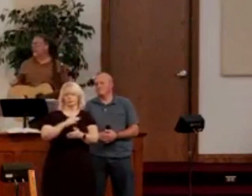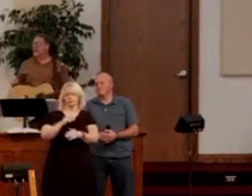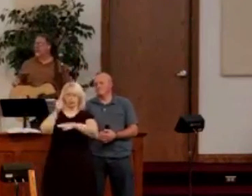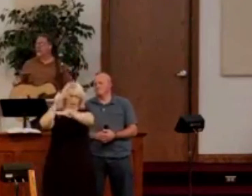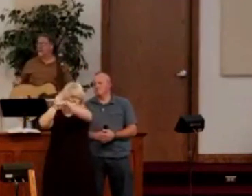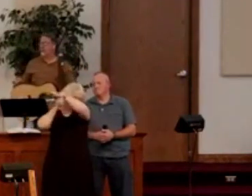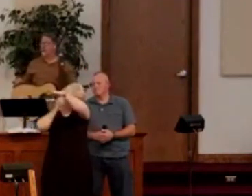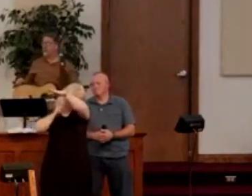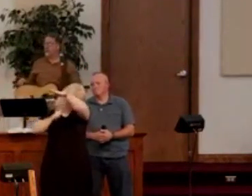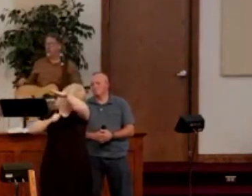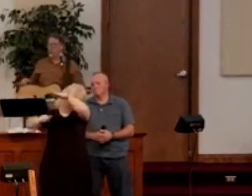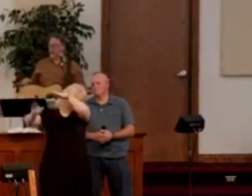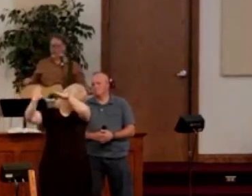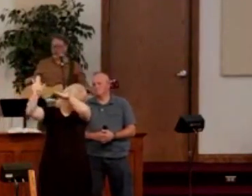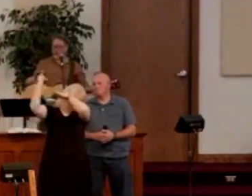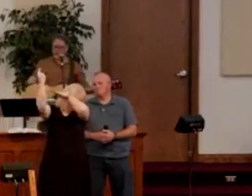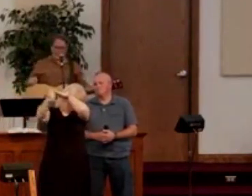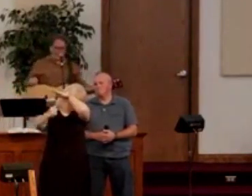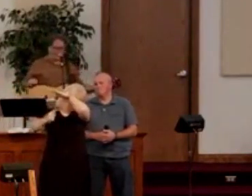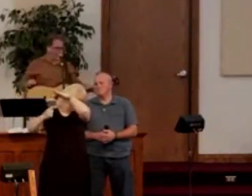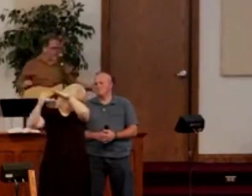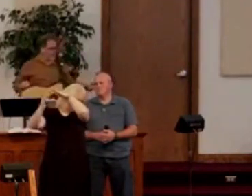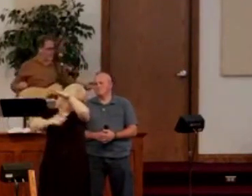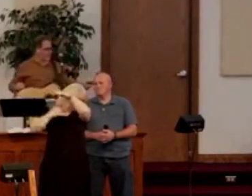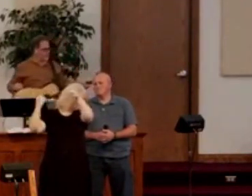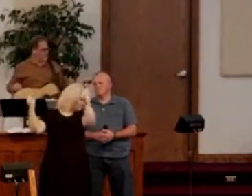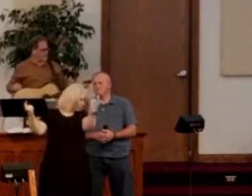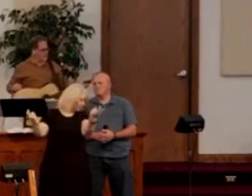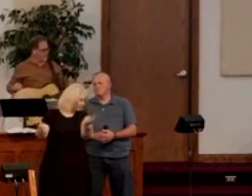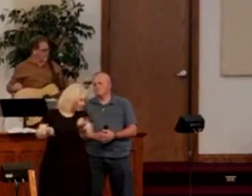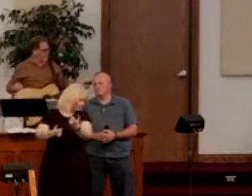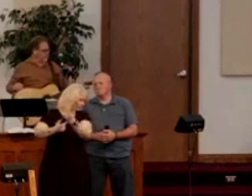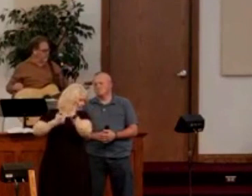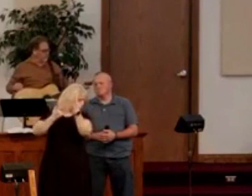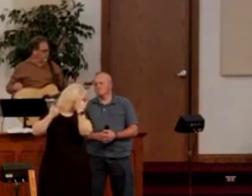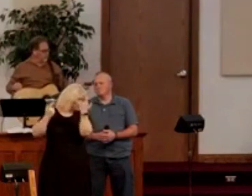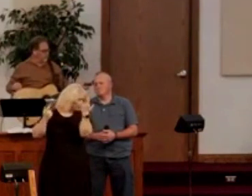Hide your face from my sins